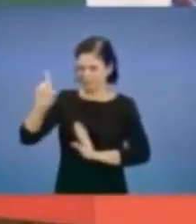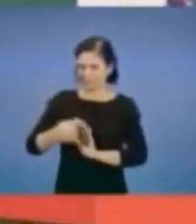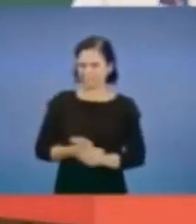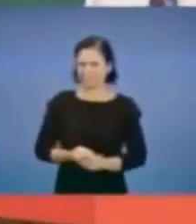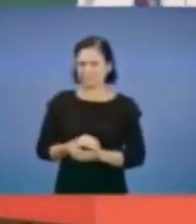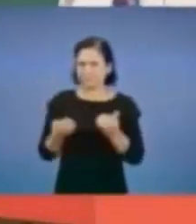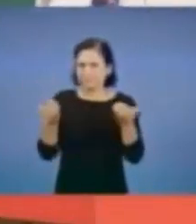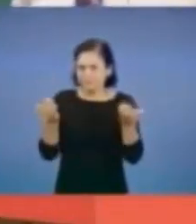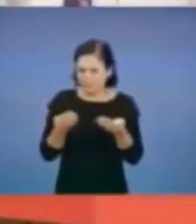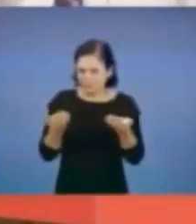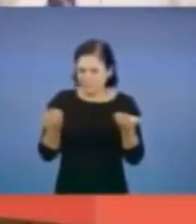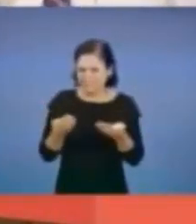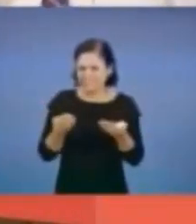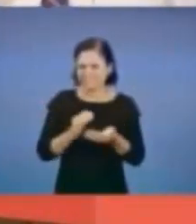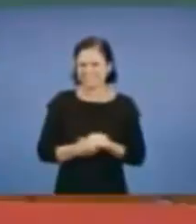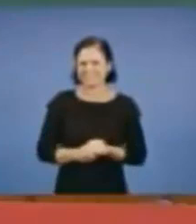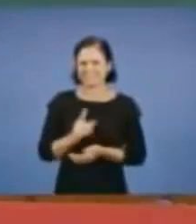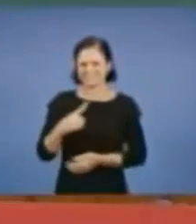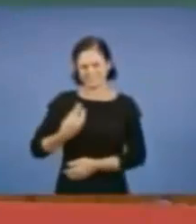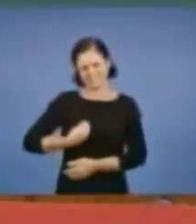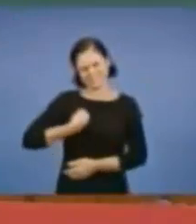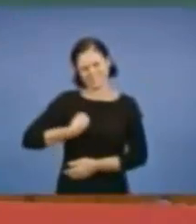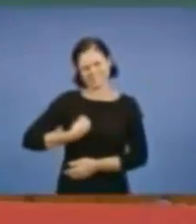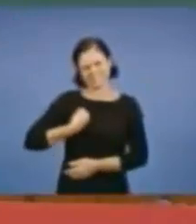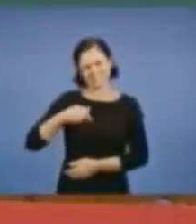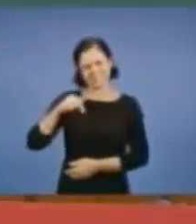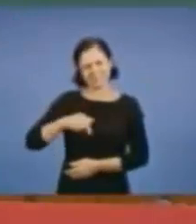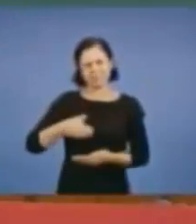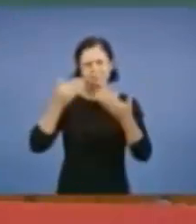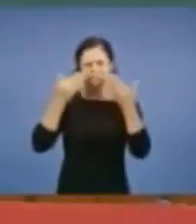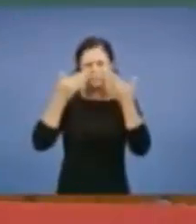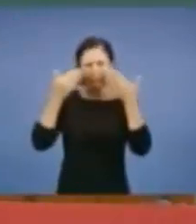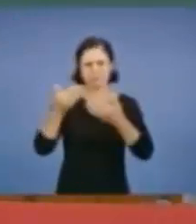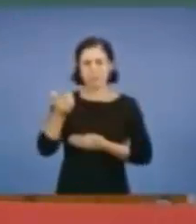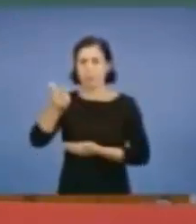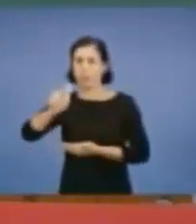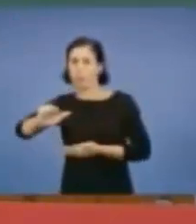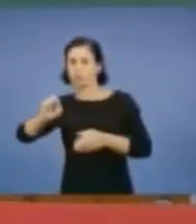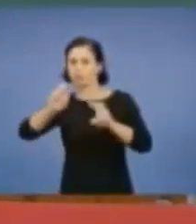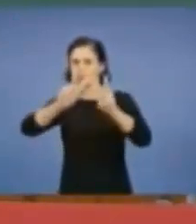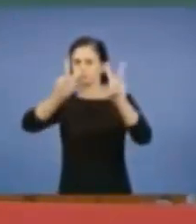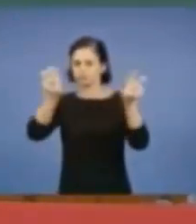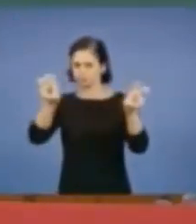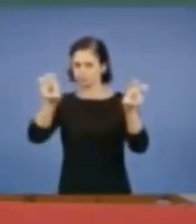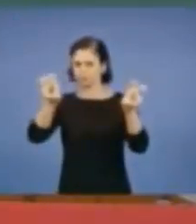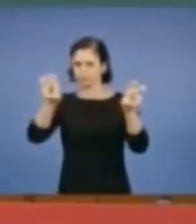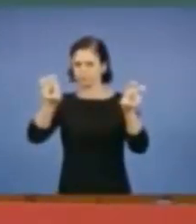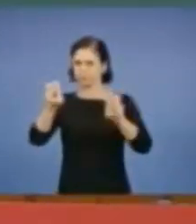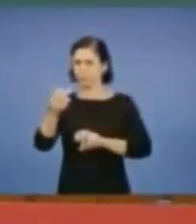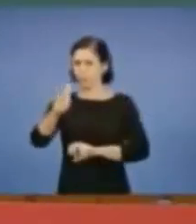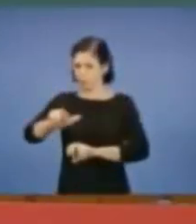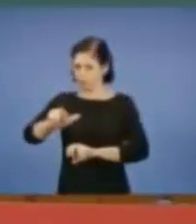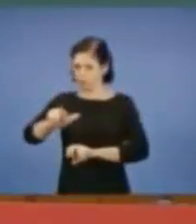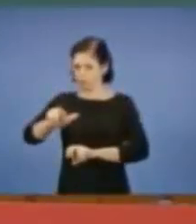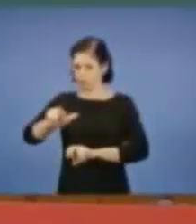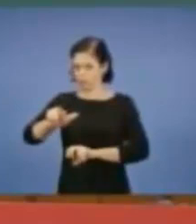and the project of God, his salvation in the project of God. Now we are ready here to show you